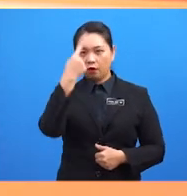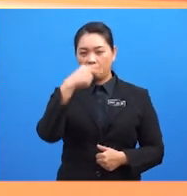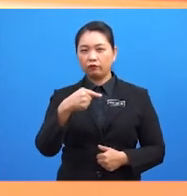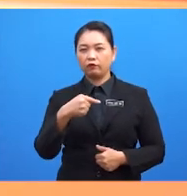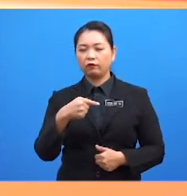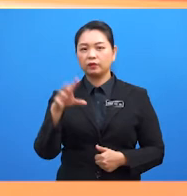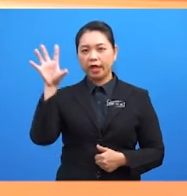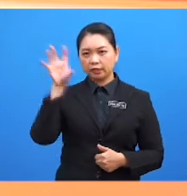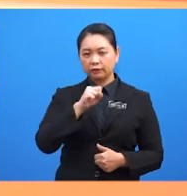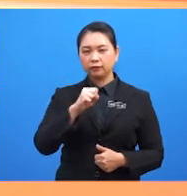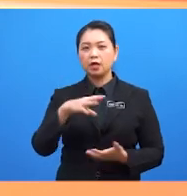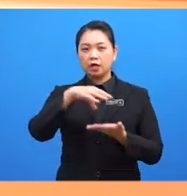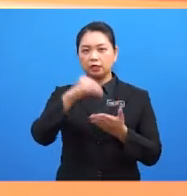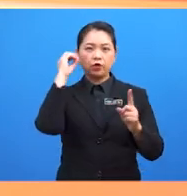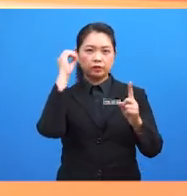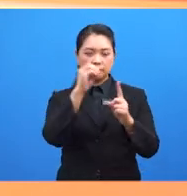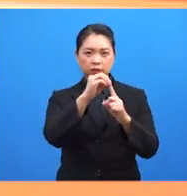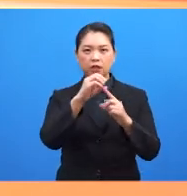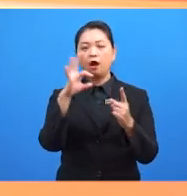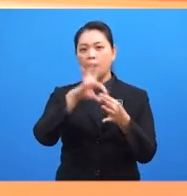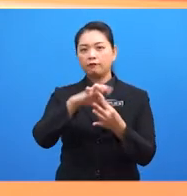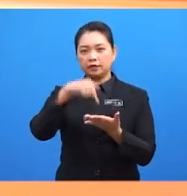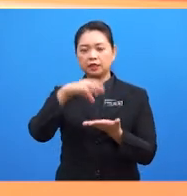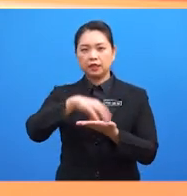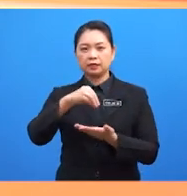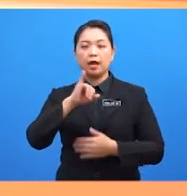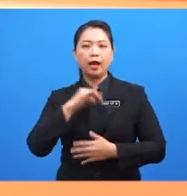achieving the learning objectives of this lesson.